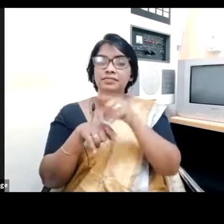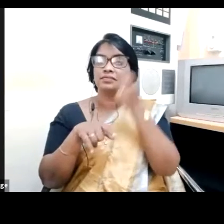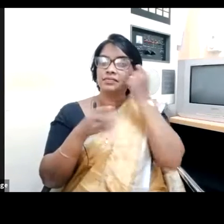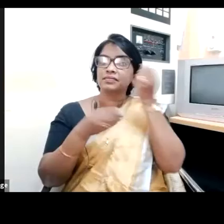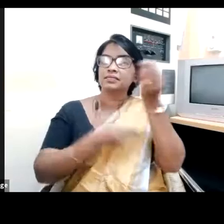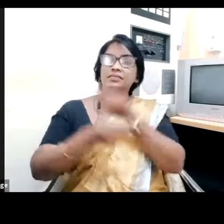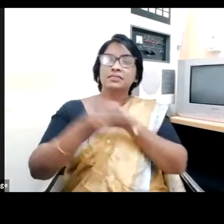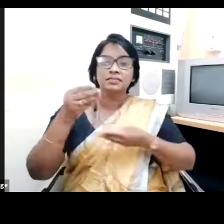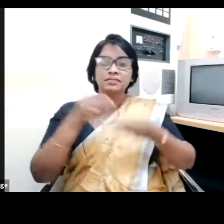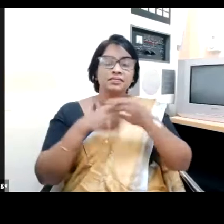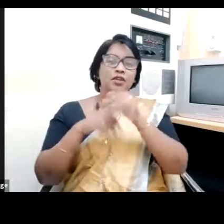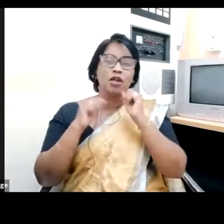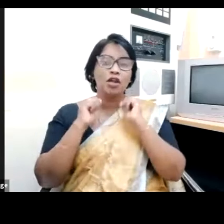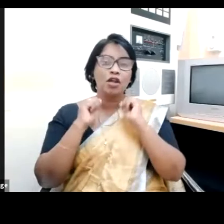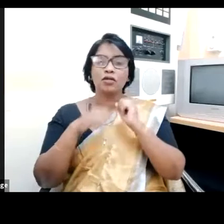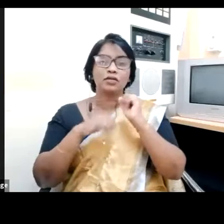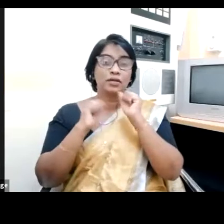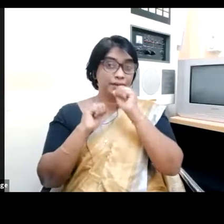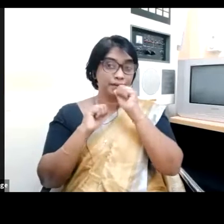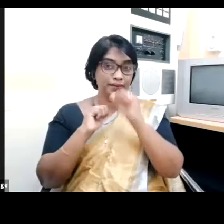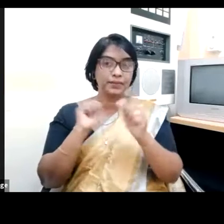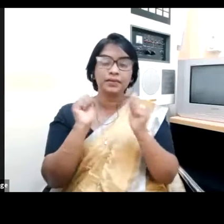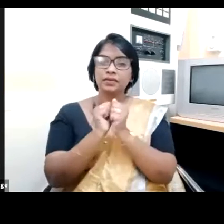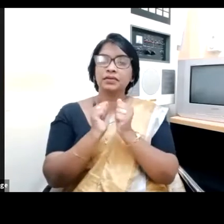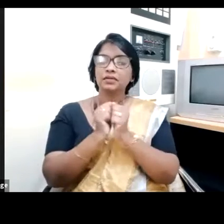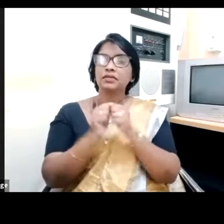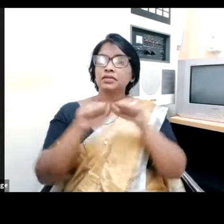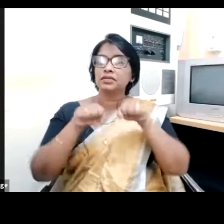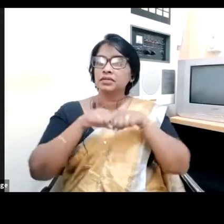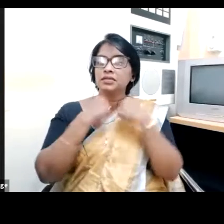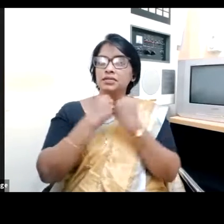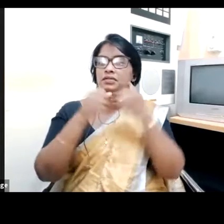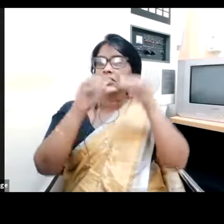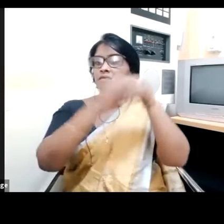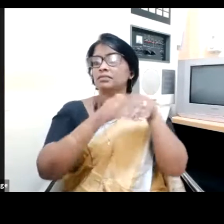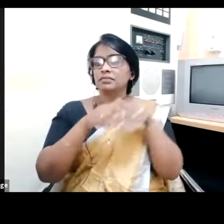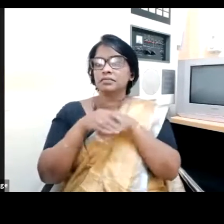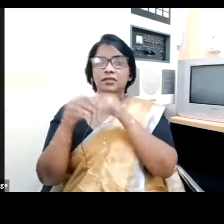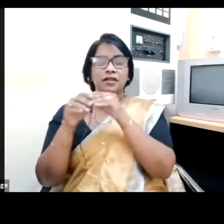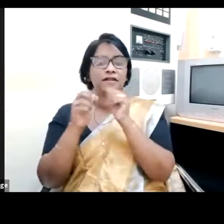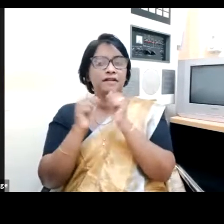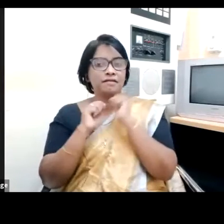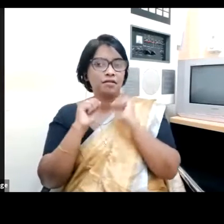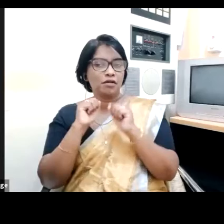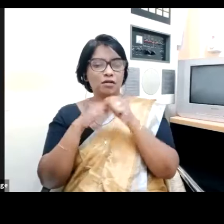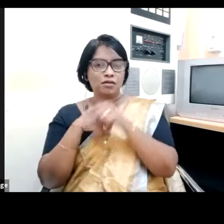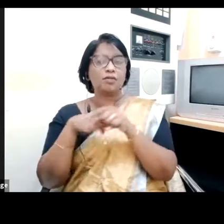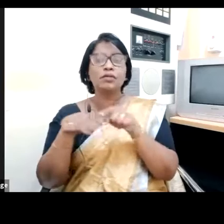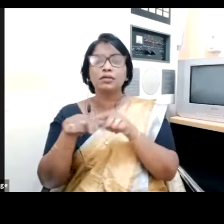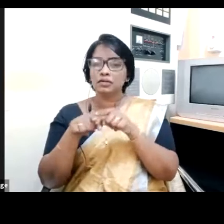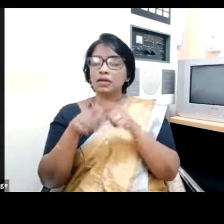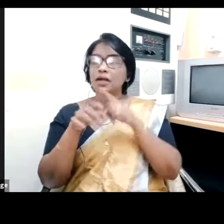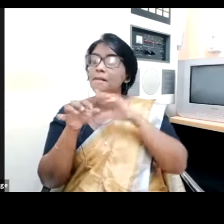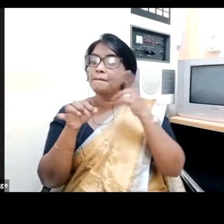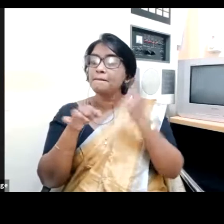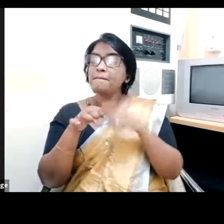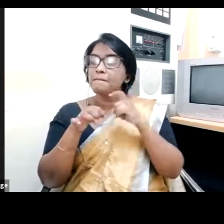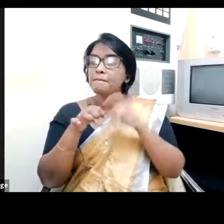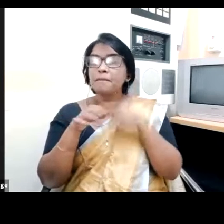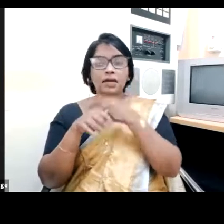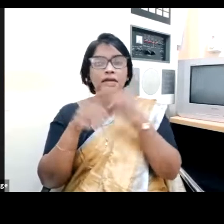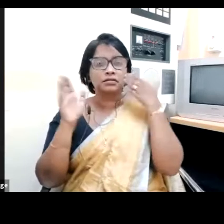part of the solution, not to be part of the pollution. And also, once again, to do so